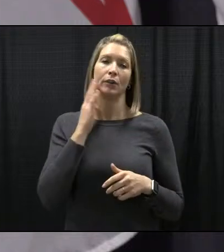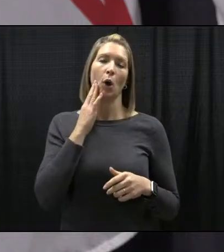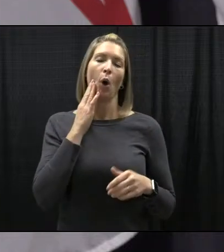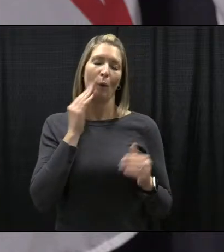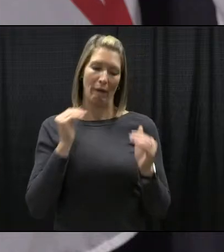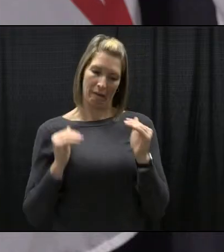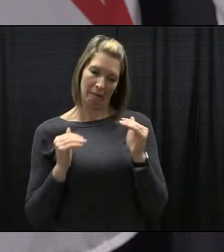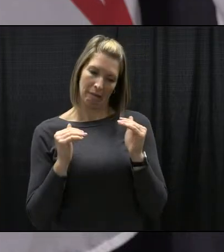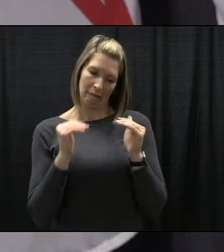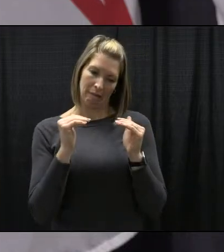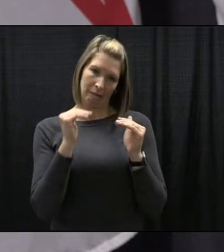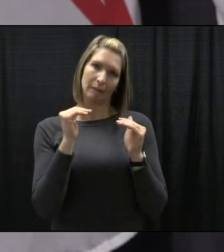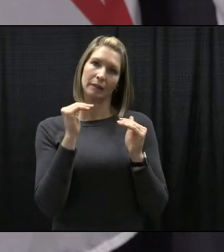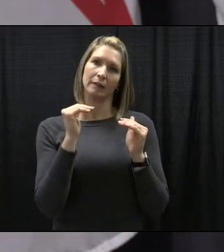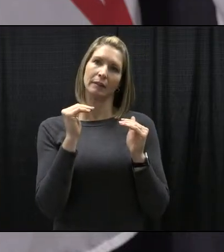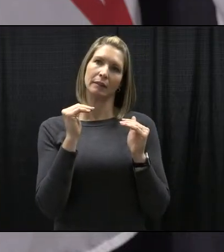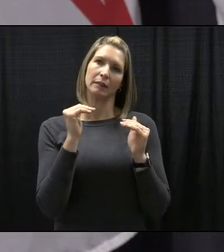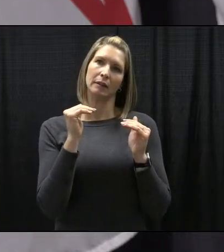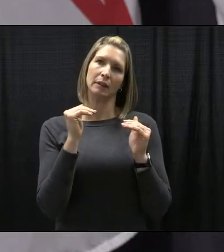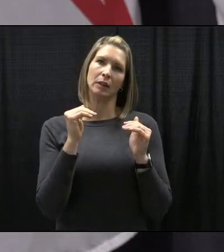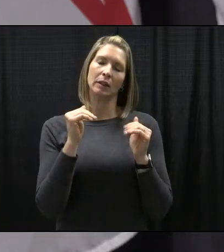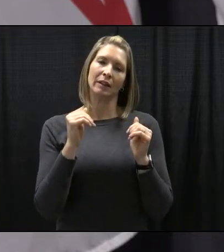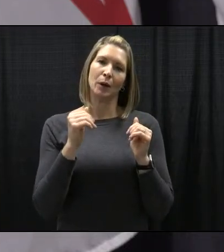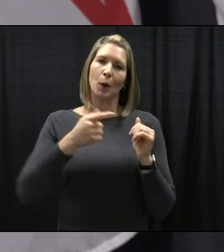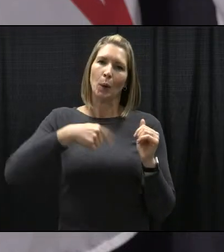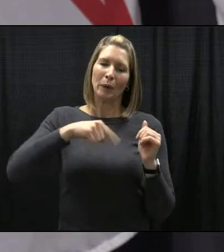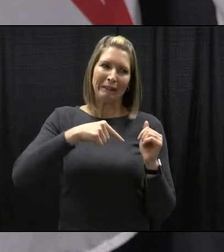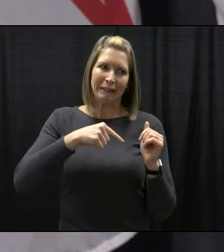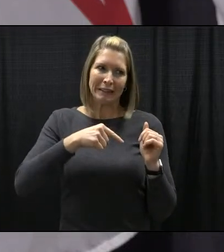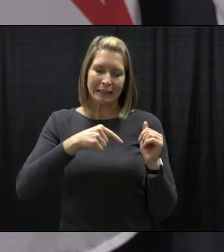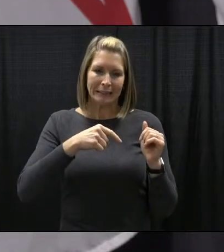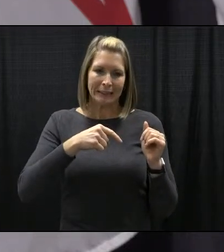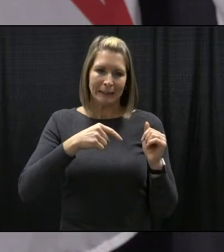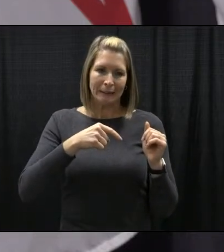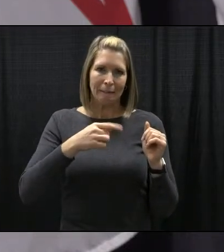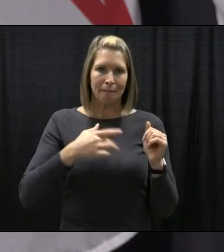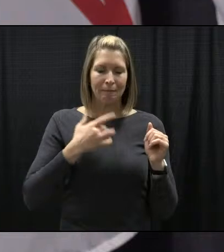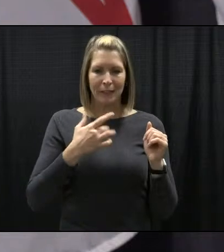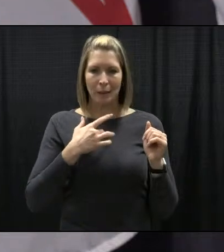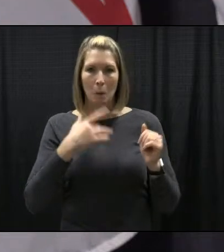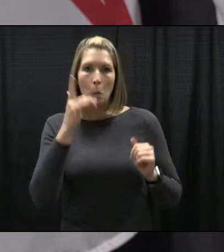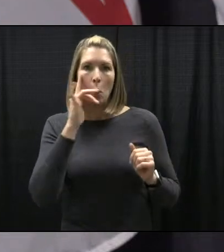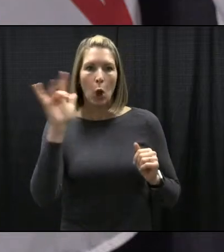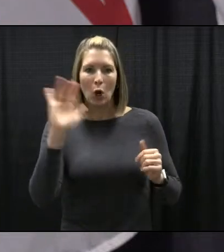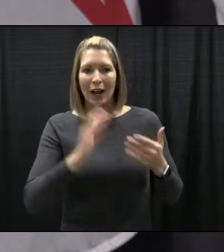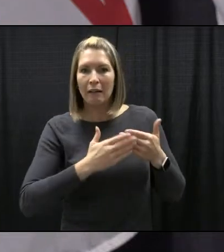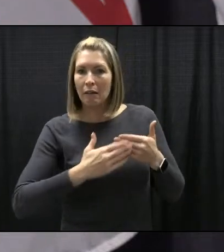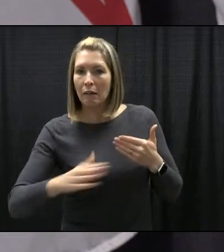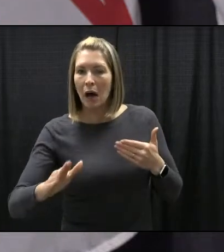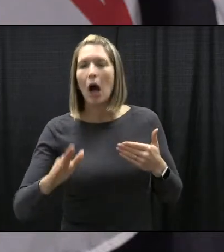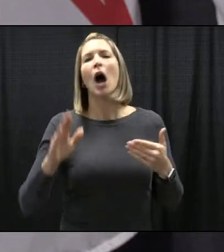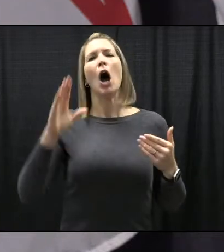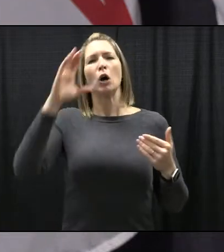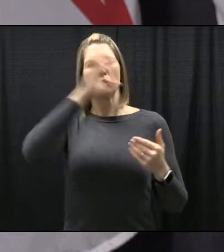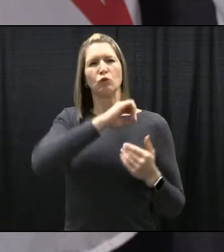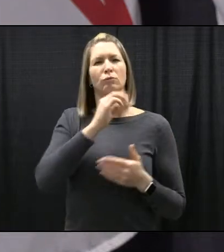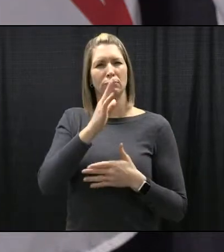We haven't come down firm on where that is going to be. I anticipate there will be some changes, but